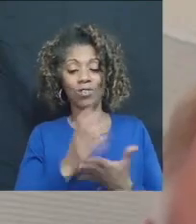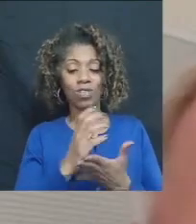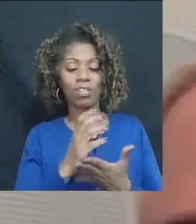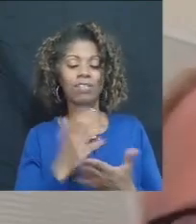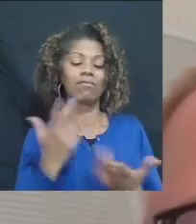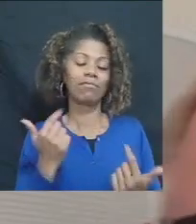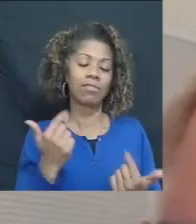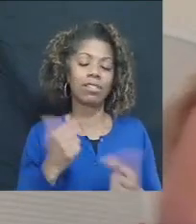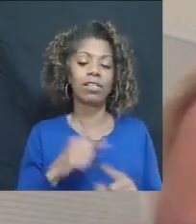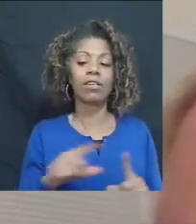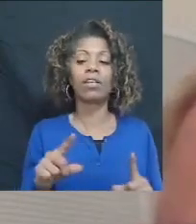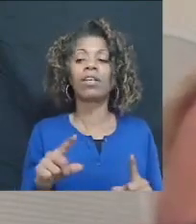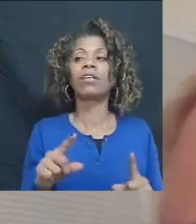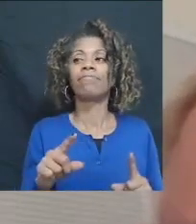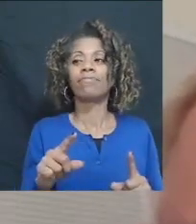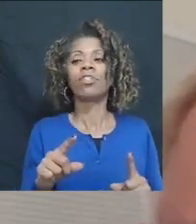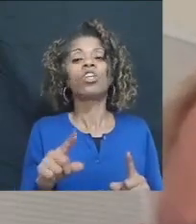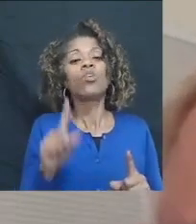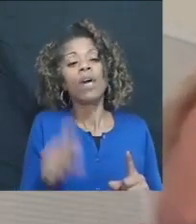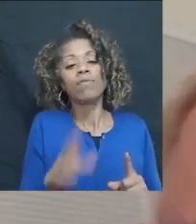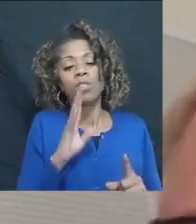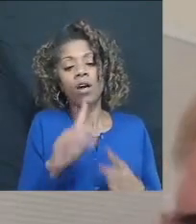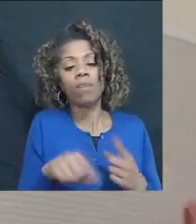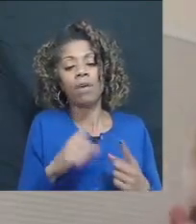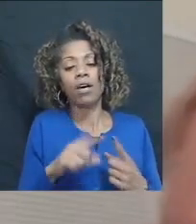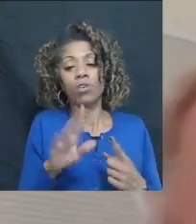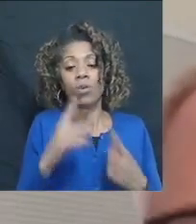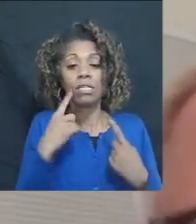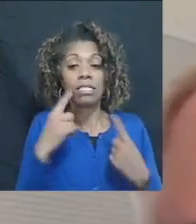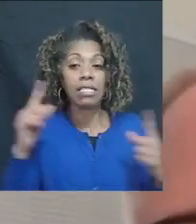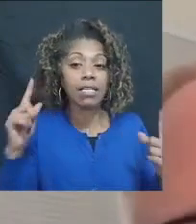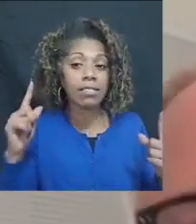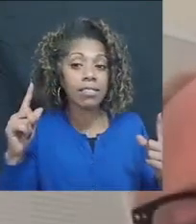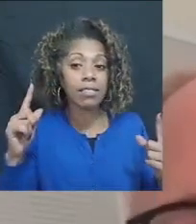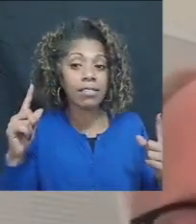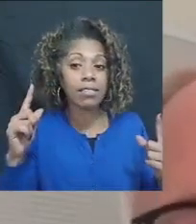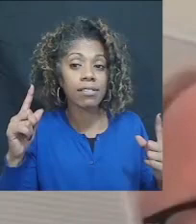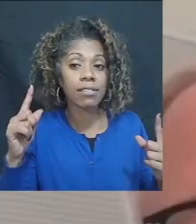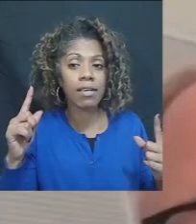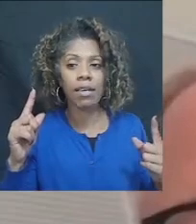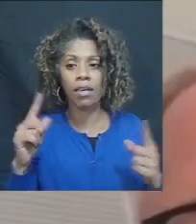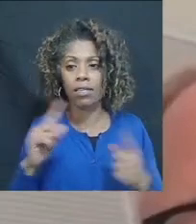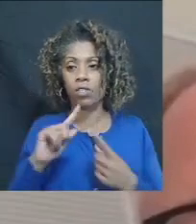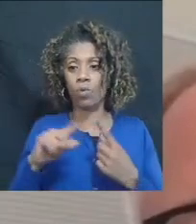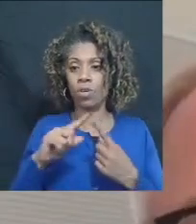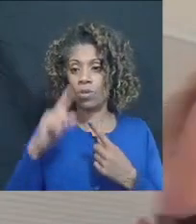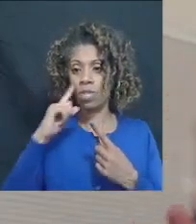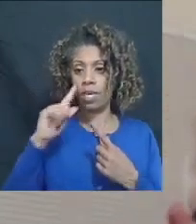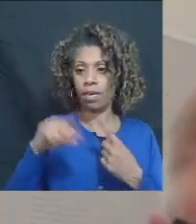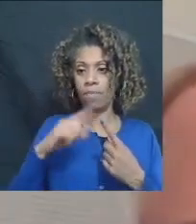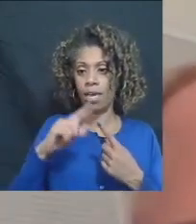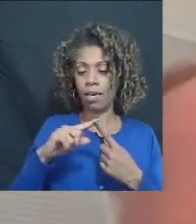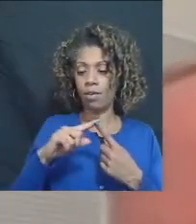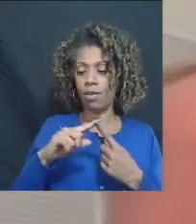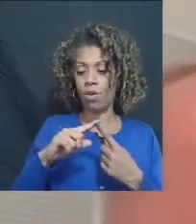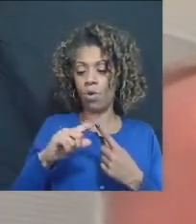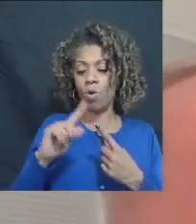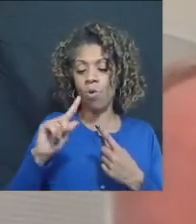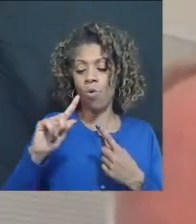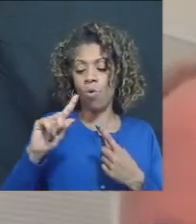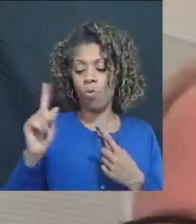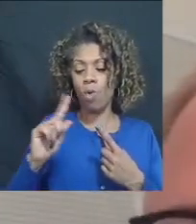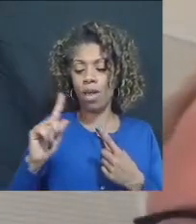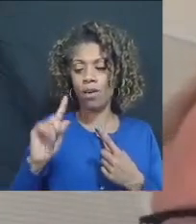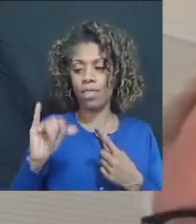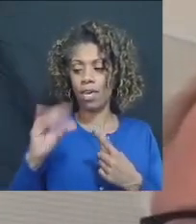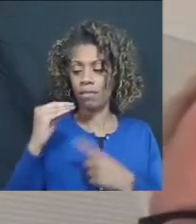successes. You mentioned the schools before. So when you think of where there are bright spots that we should be focused on, and I've got a good bright spot for us to